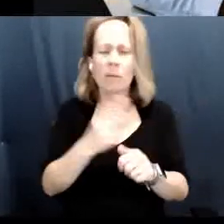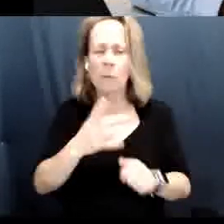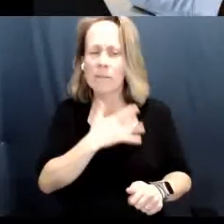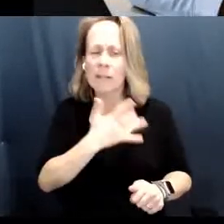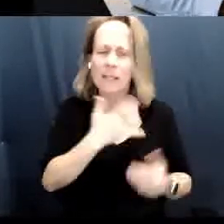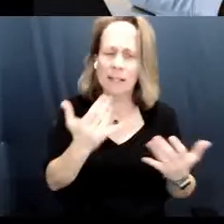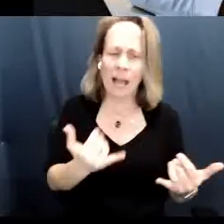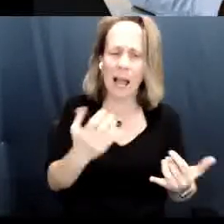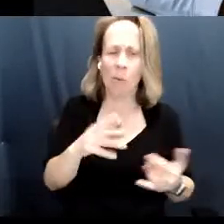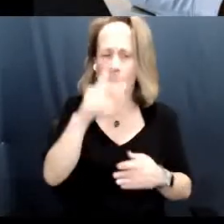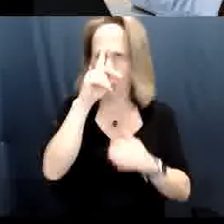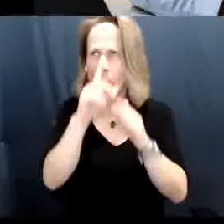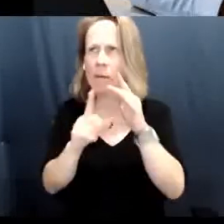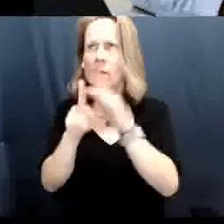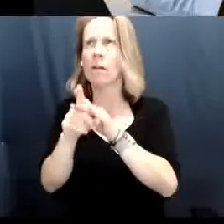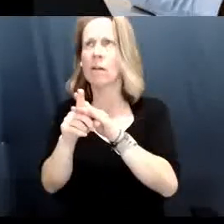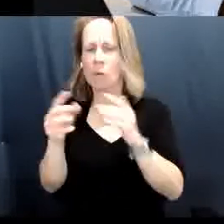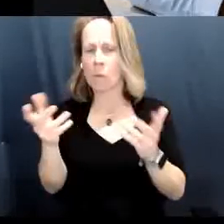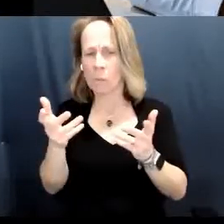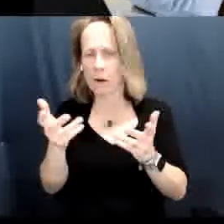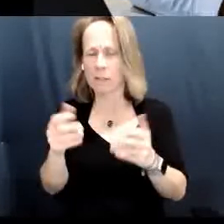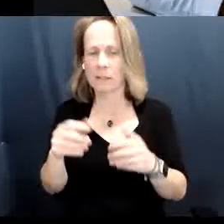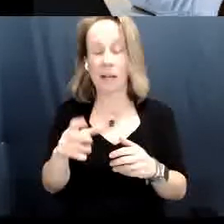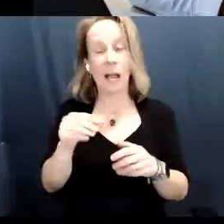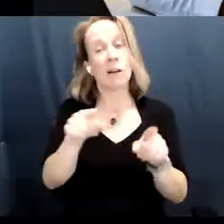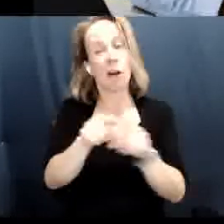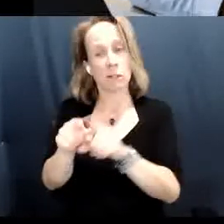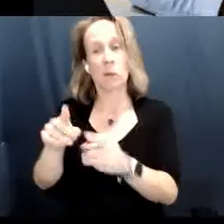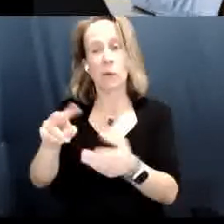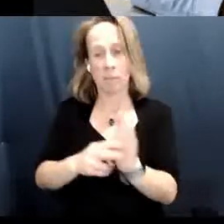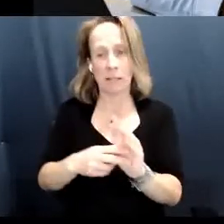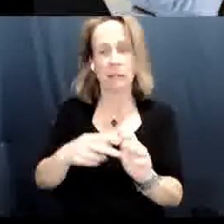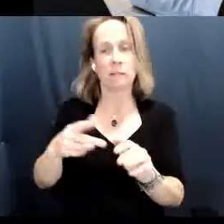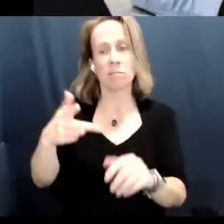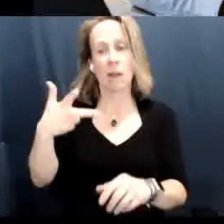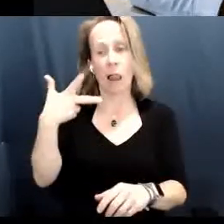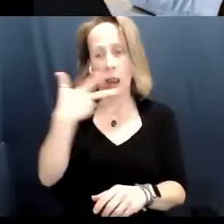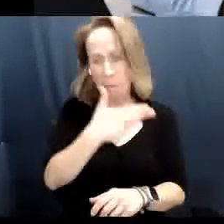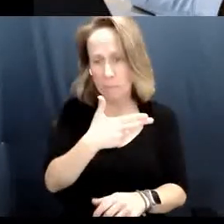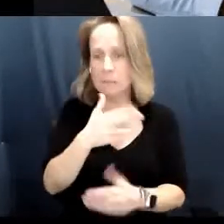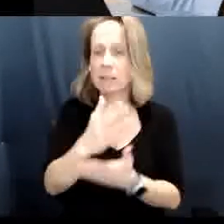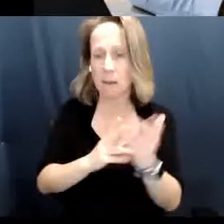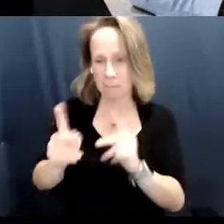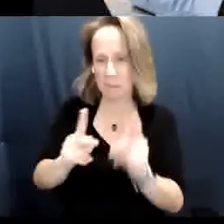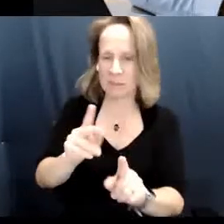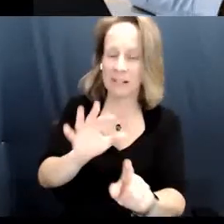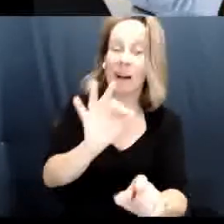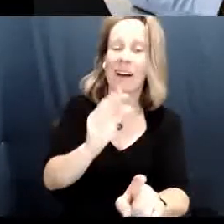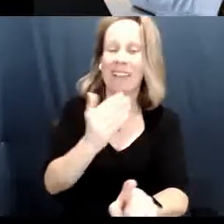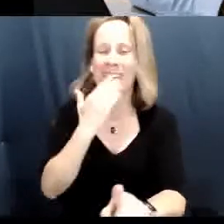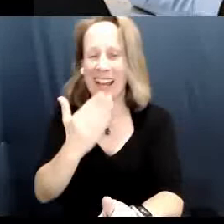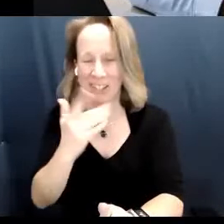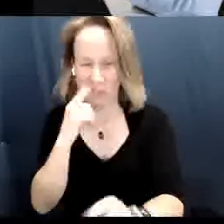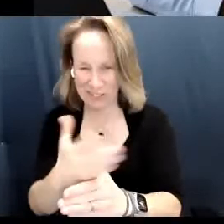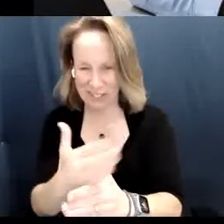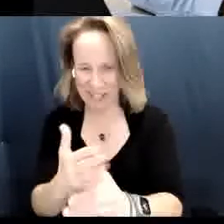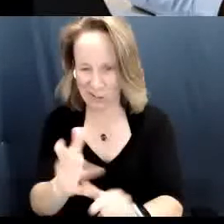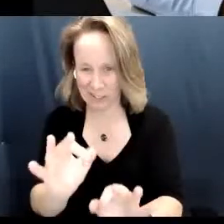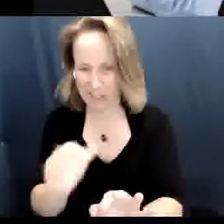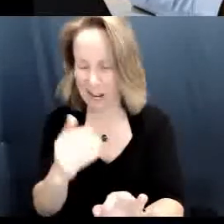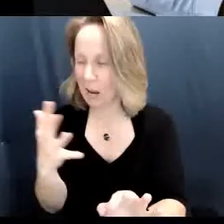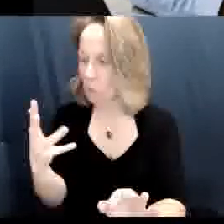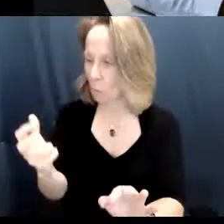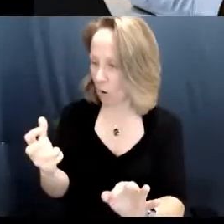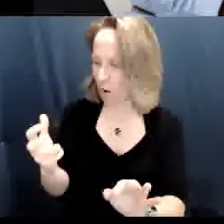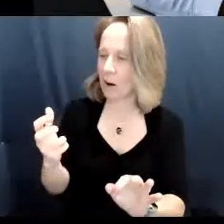it also includes cutting folks off sometimes. Thank you for sharing. I want to remind everyone of the shared agreements of the